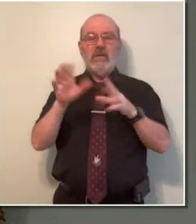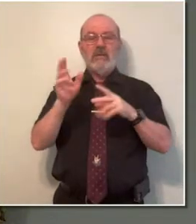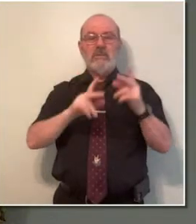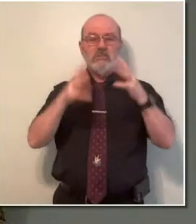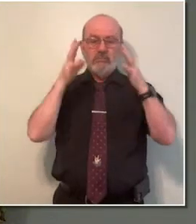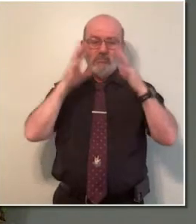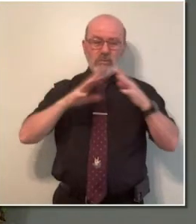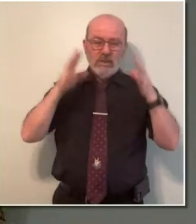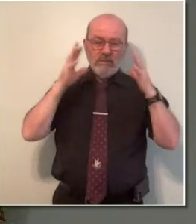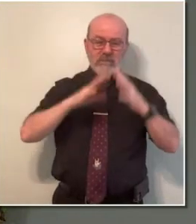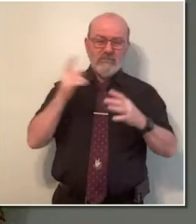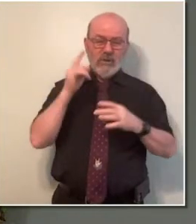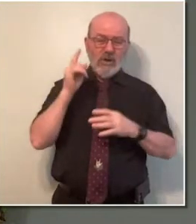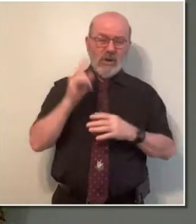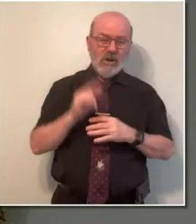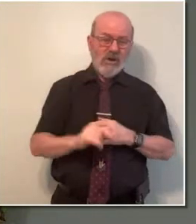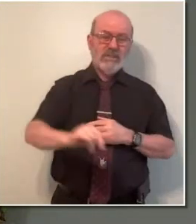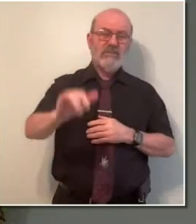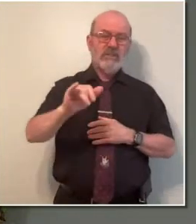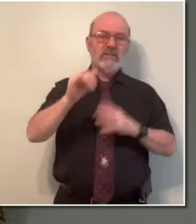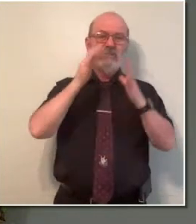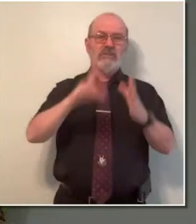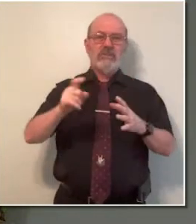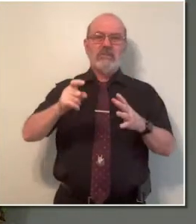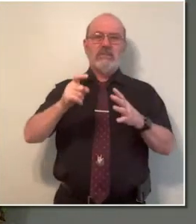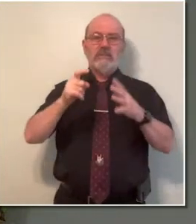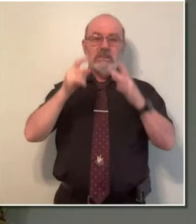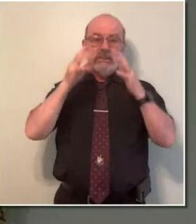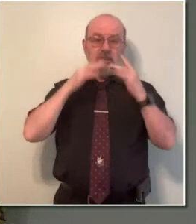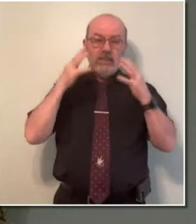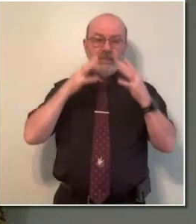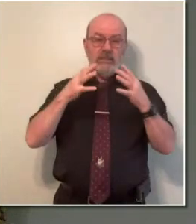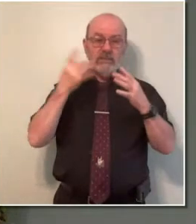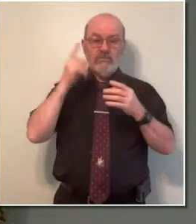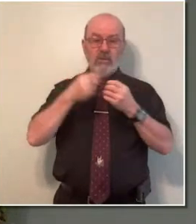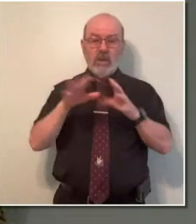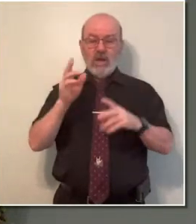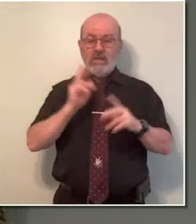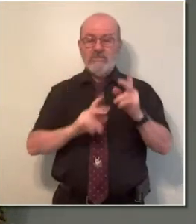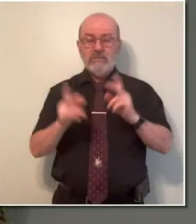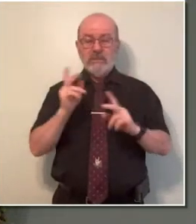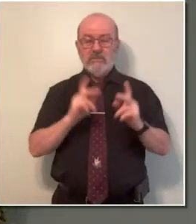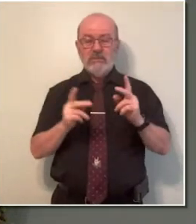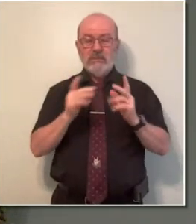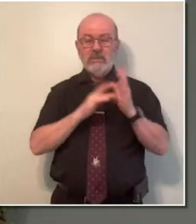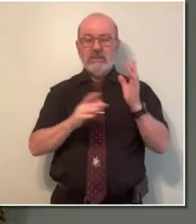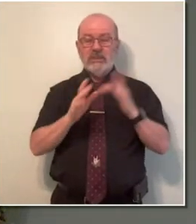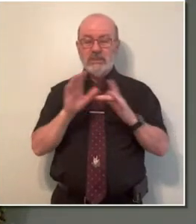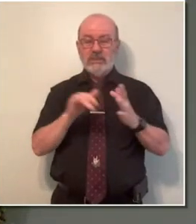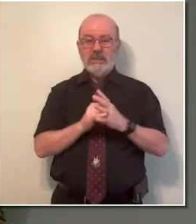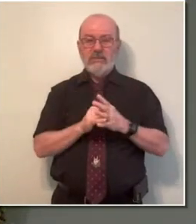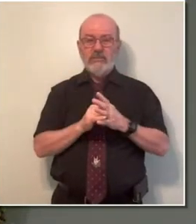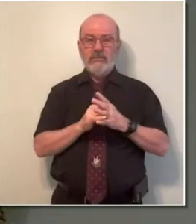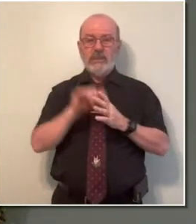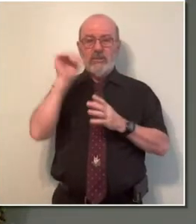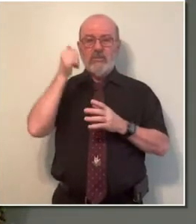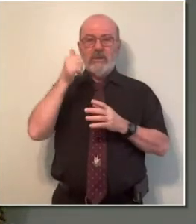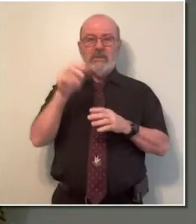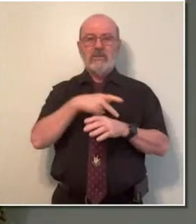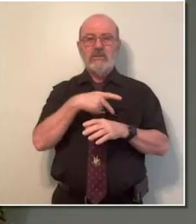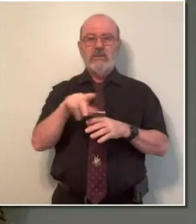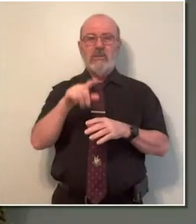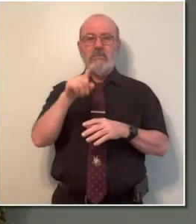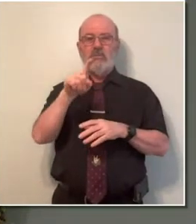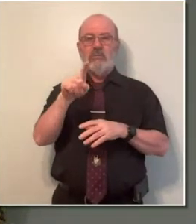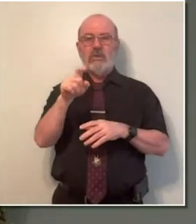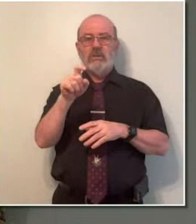all eternity. Christians need to be shedding tears over the lost. Jesus did. I was reminded of Psalms 126